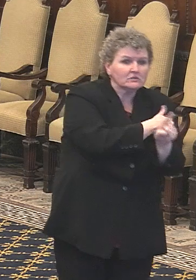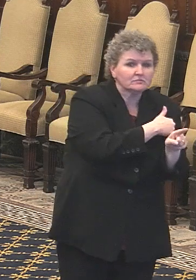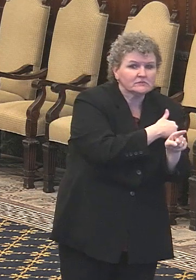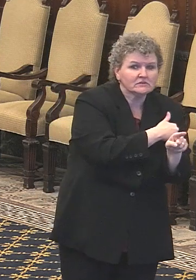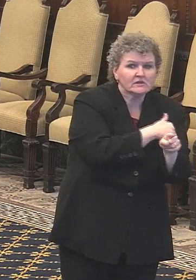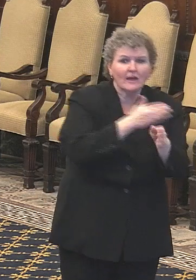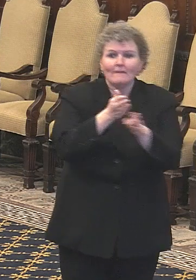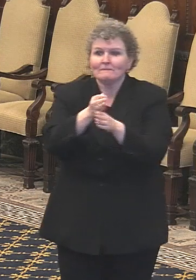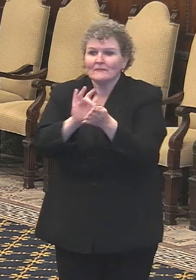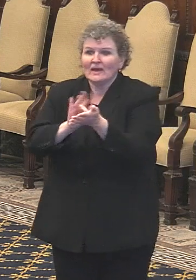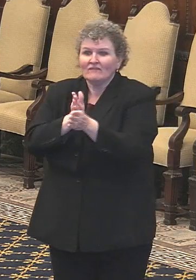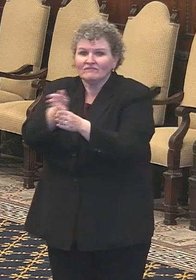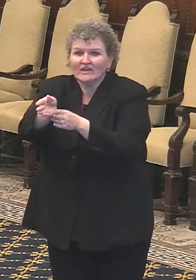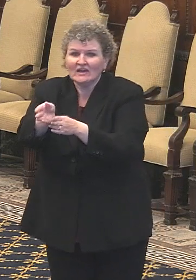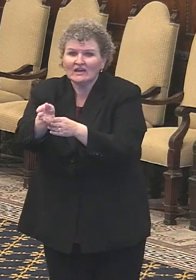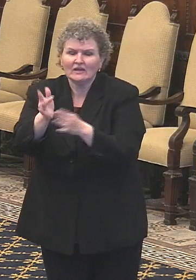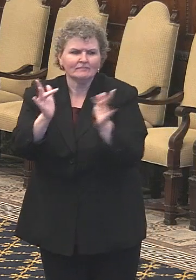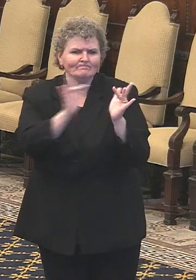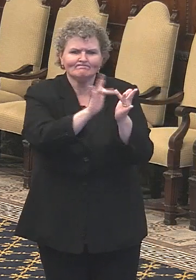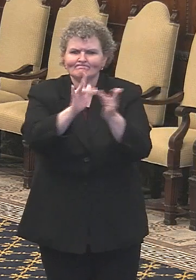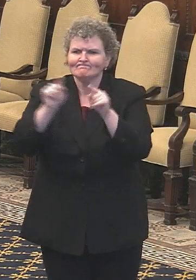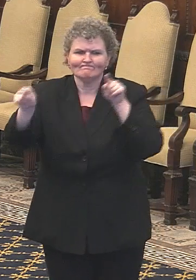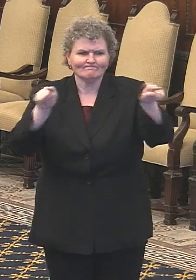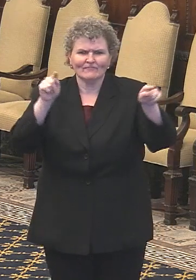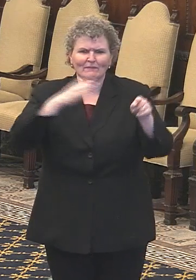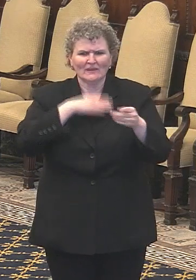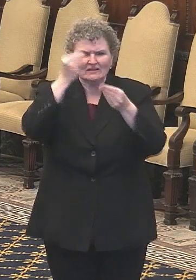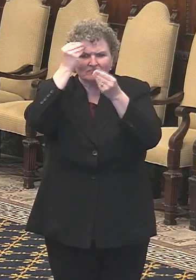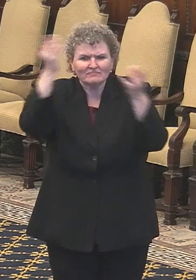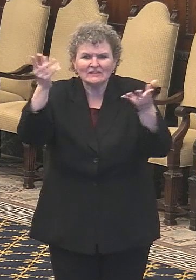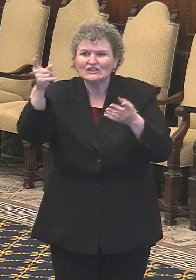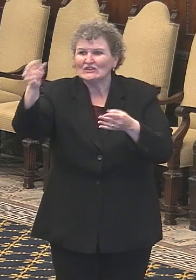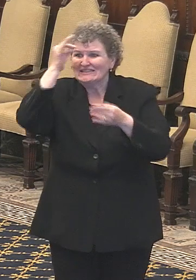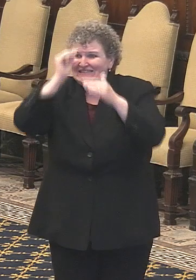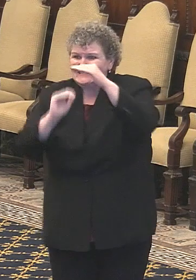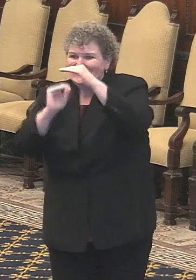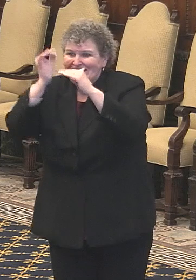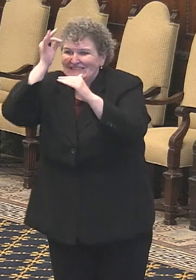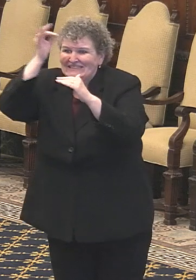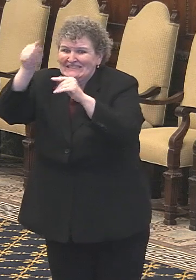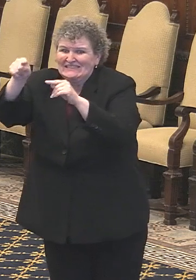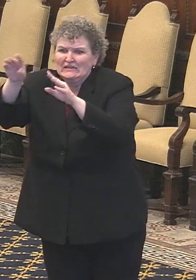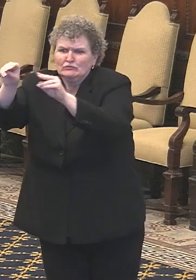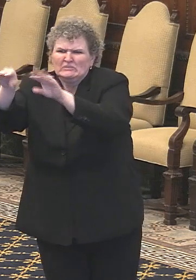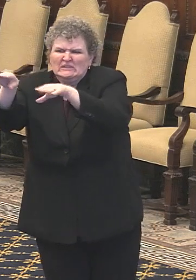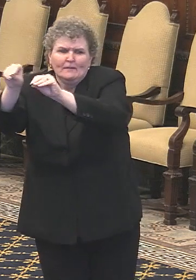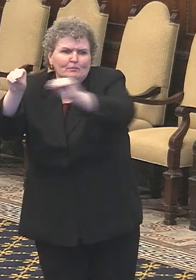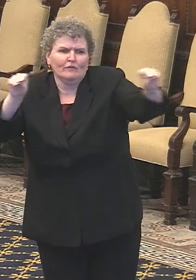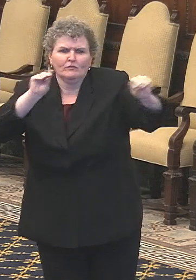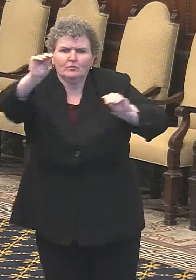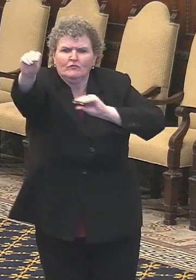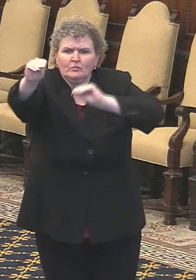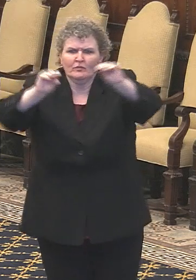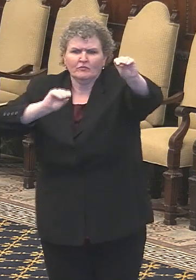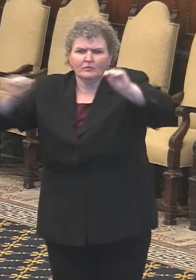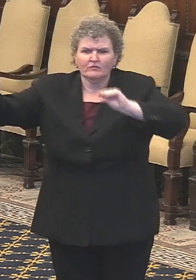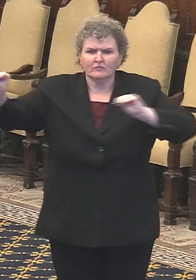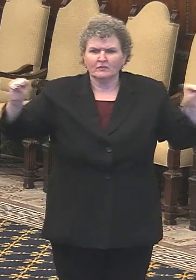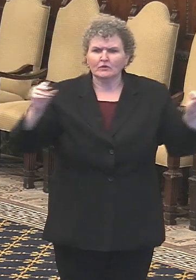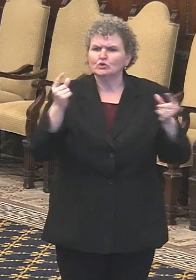our message to them is that if you are at or near capacity and you need to transfer patients, the first thing you need to do is talk to other hospitals about transferring them